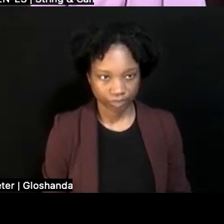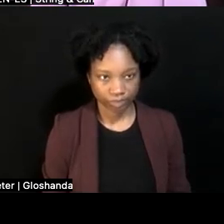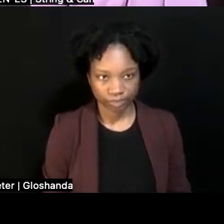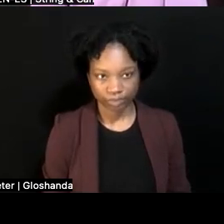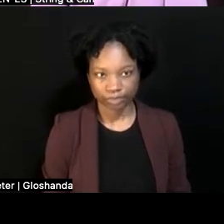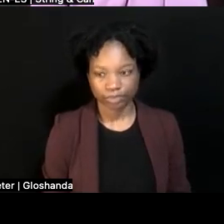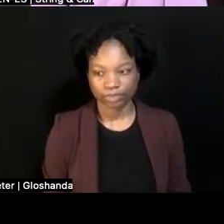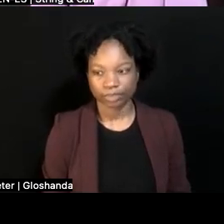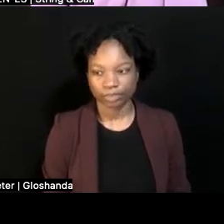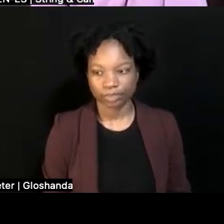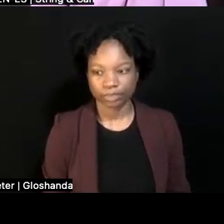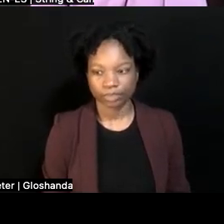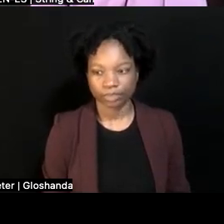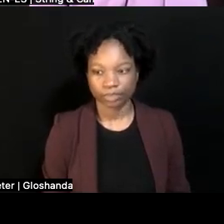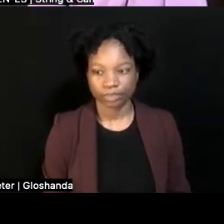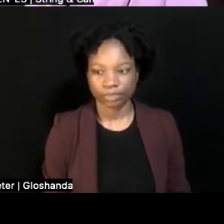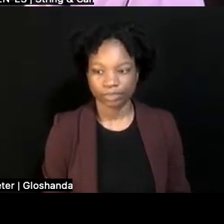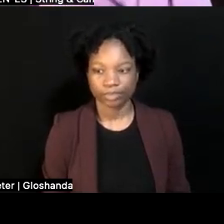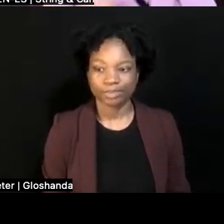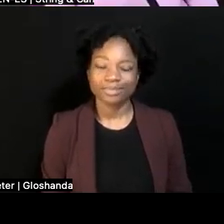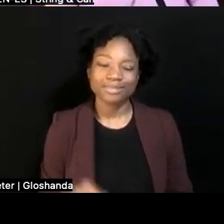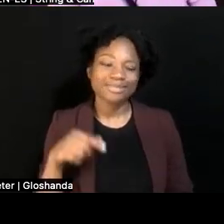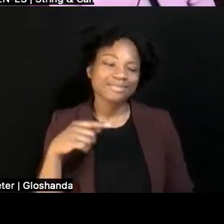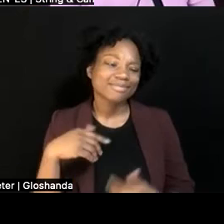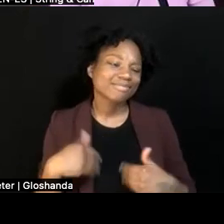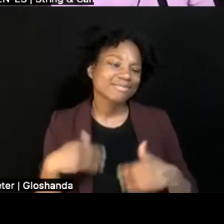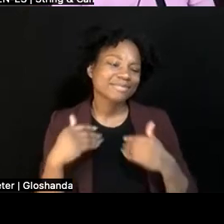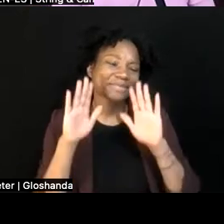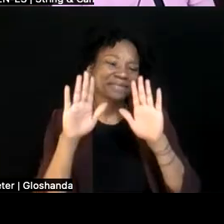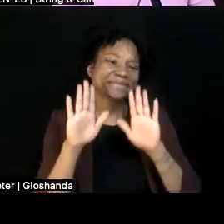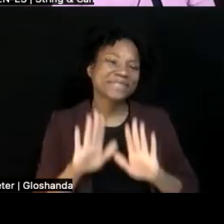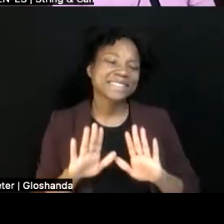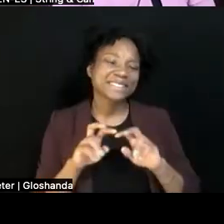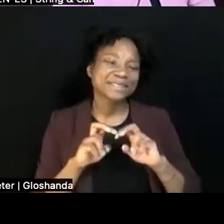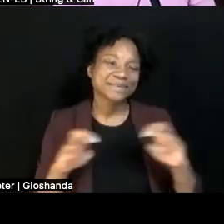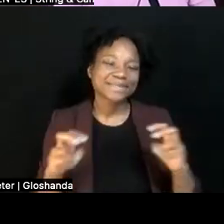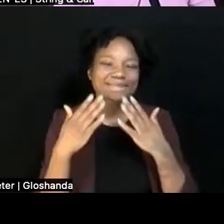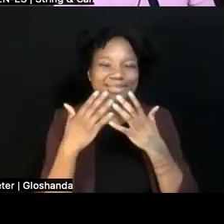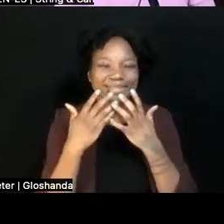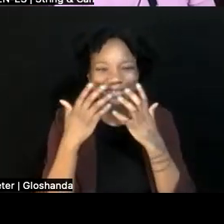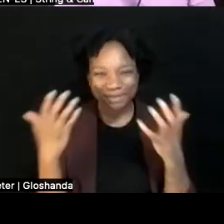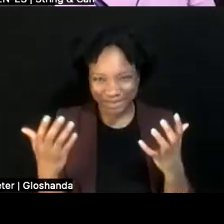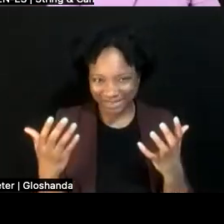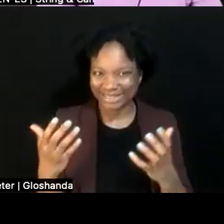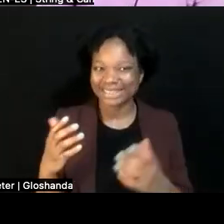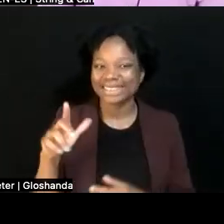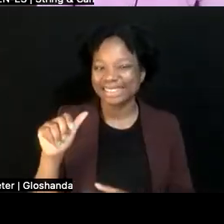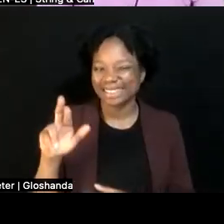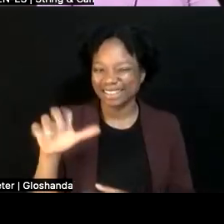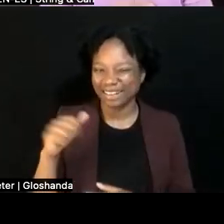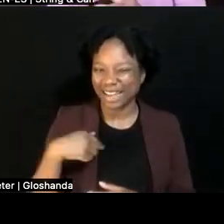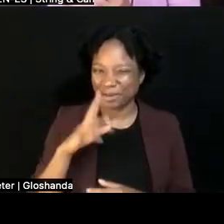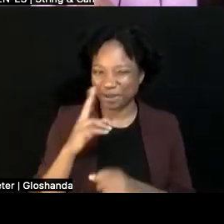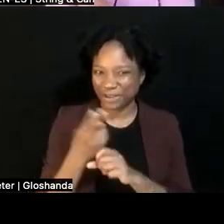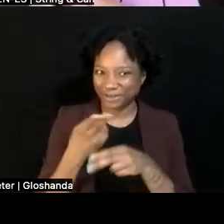This has been incredible. Thank you all so much. Laura, I'll do quick sentences. Ha